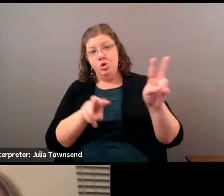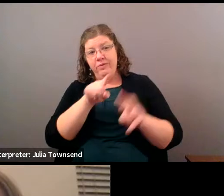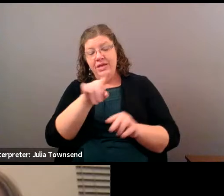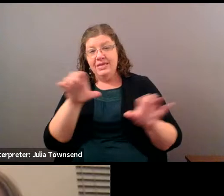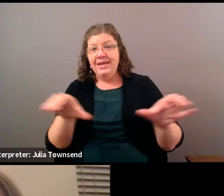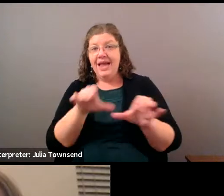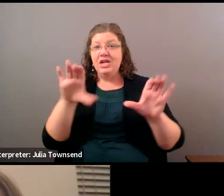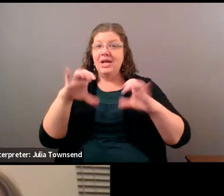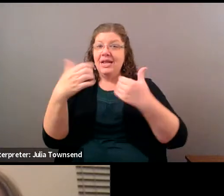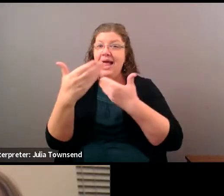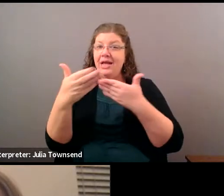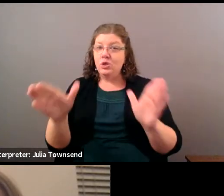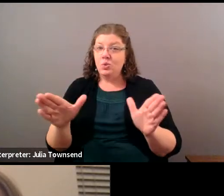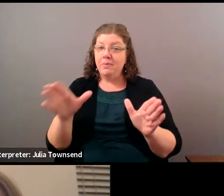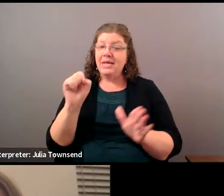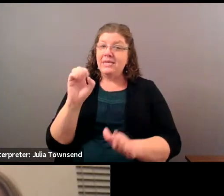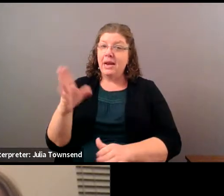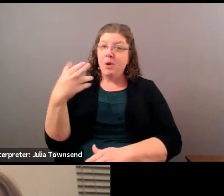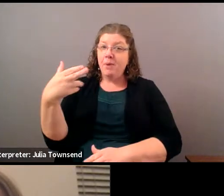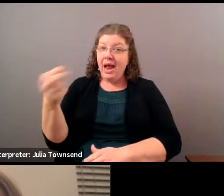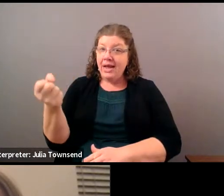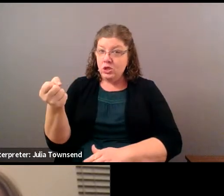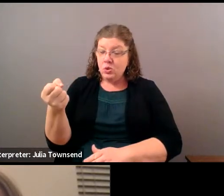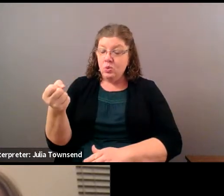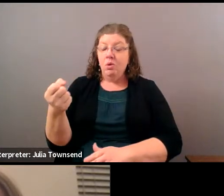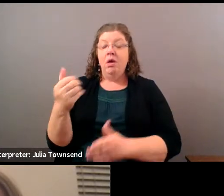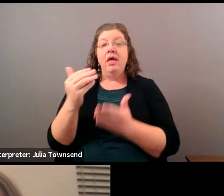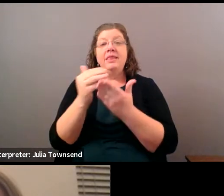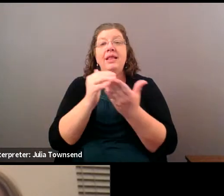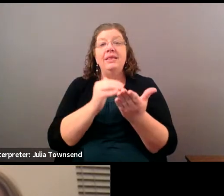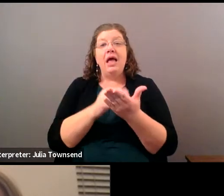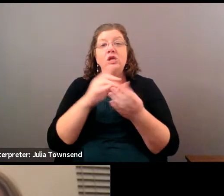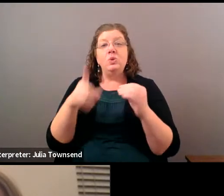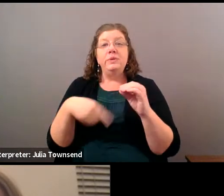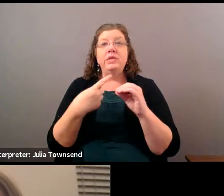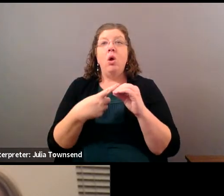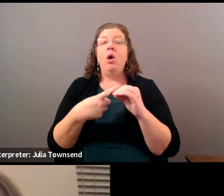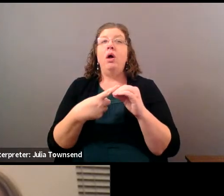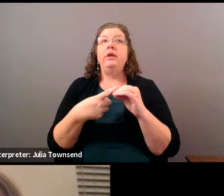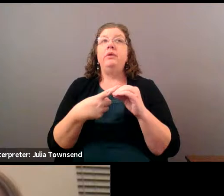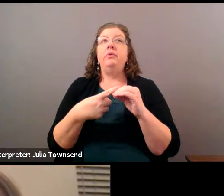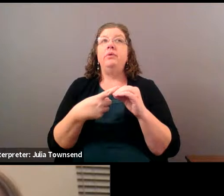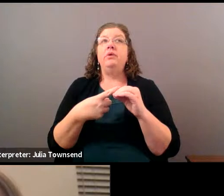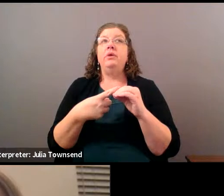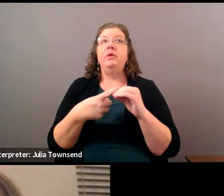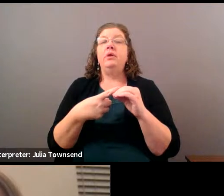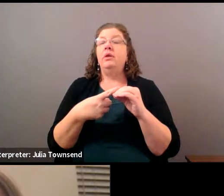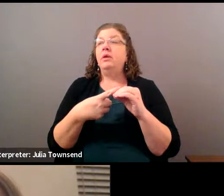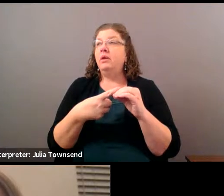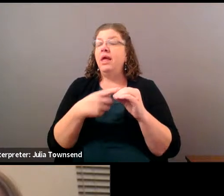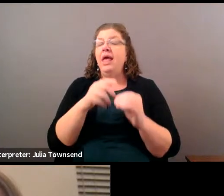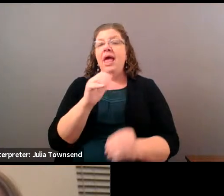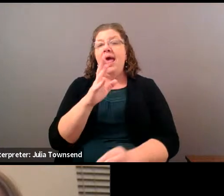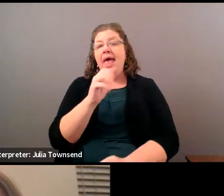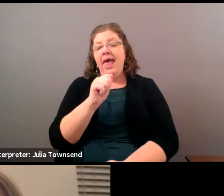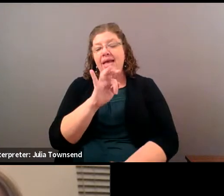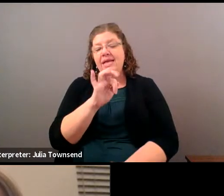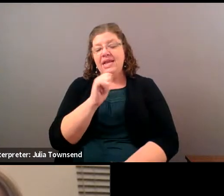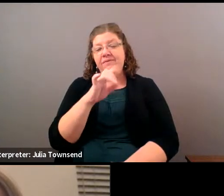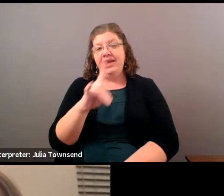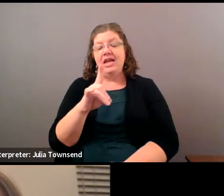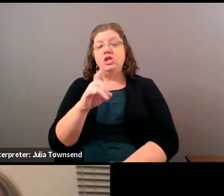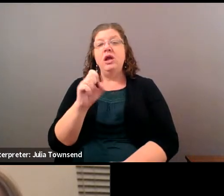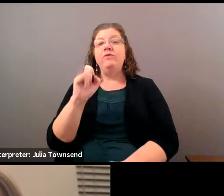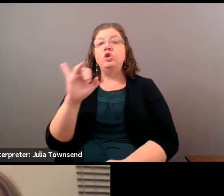at a classroom at Santa Barbara High School. And the lesson was on the acidification of soil runoff and the impacts of